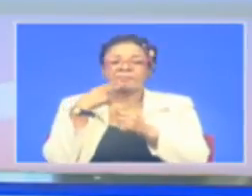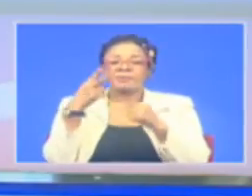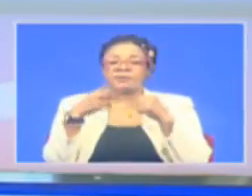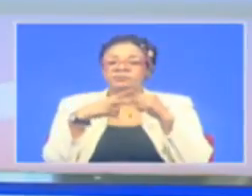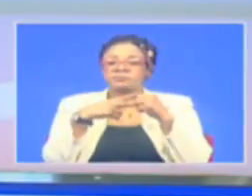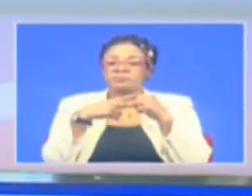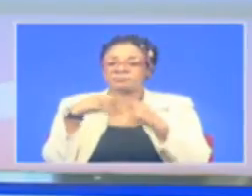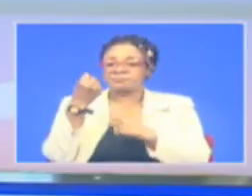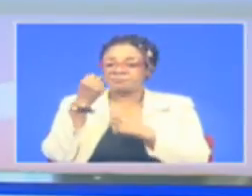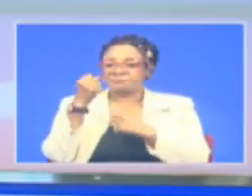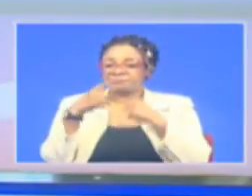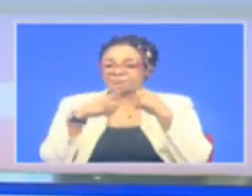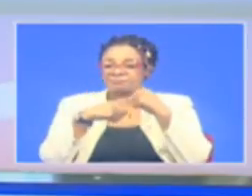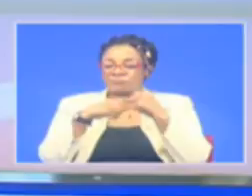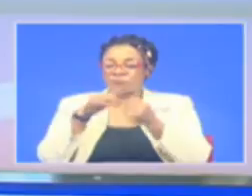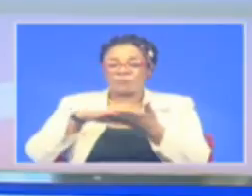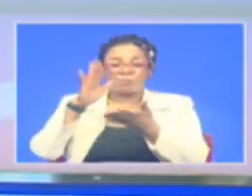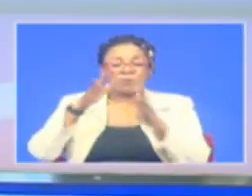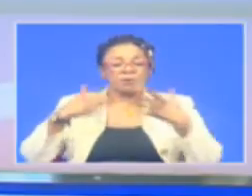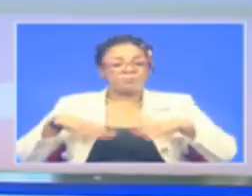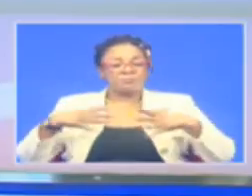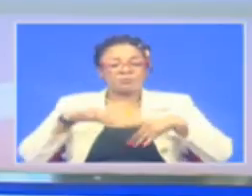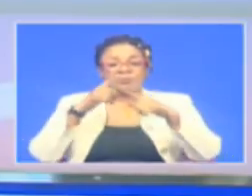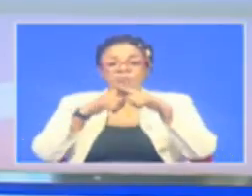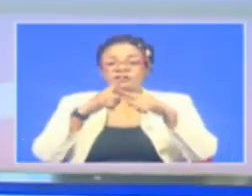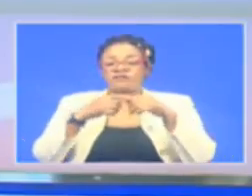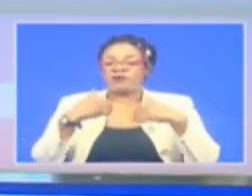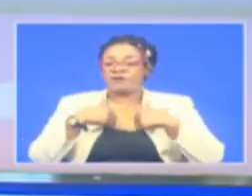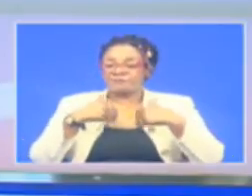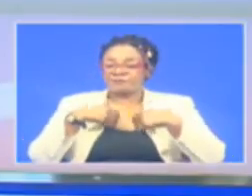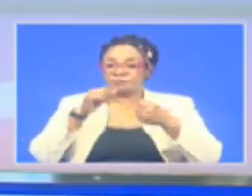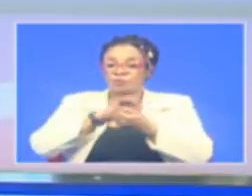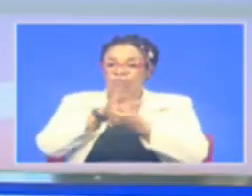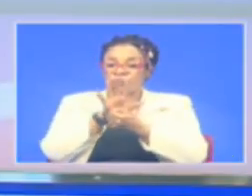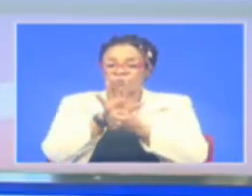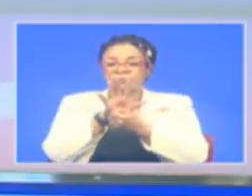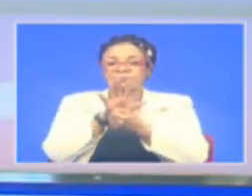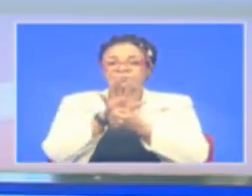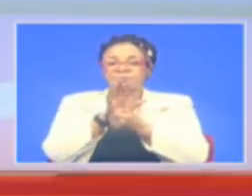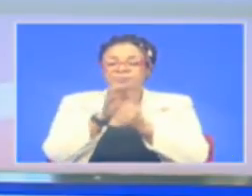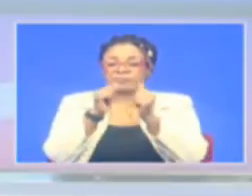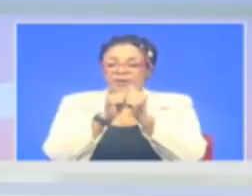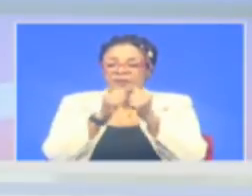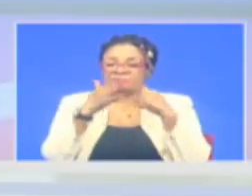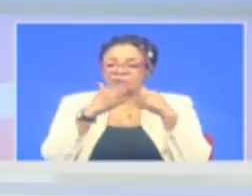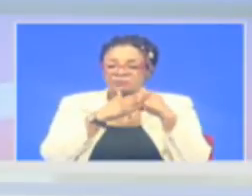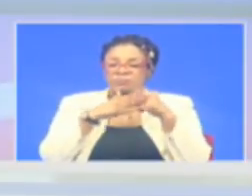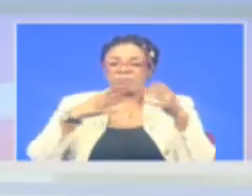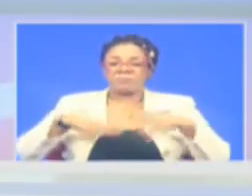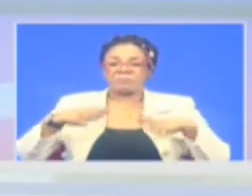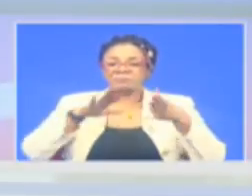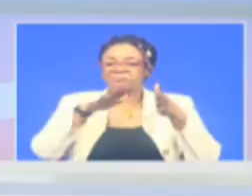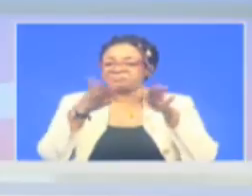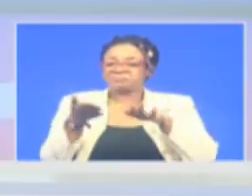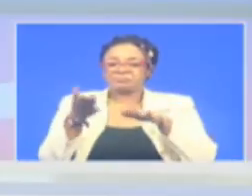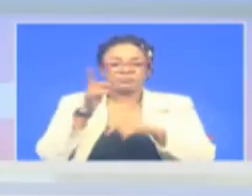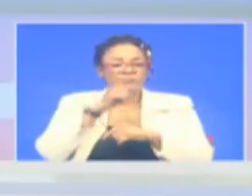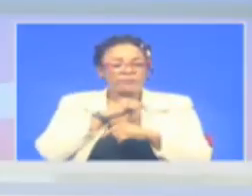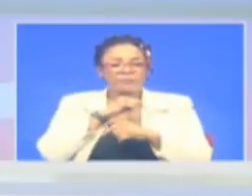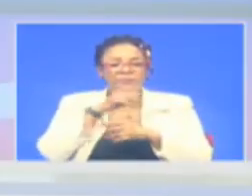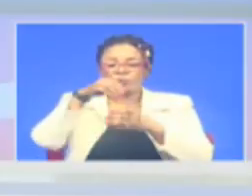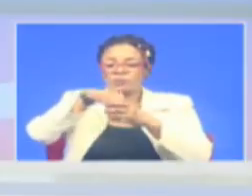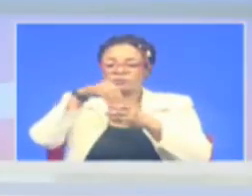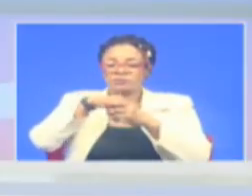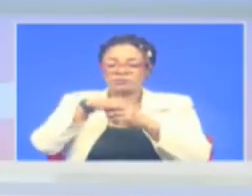756 more people have tested positive for the coronavirus, and 19 more people have died from it within just the